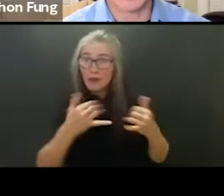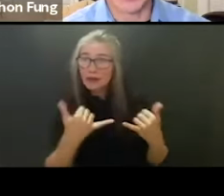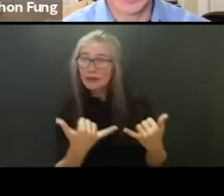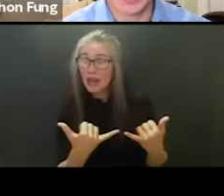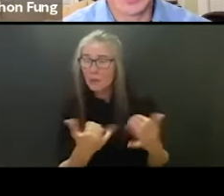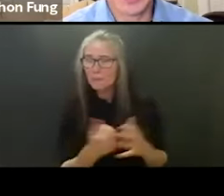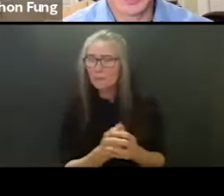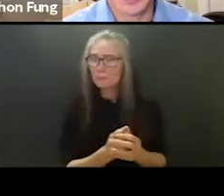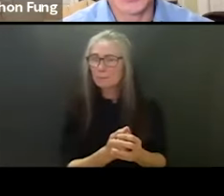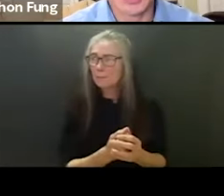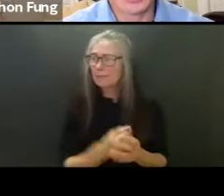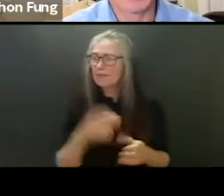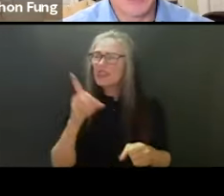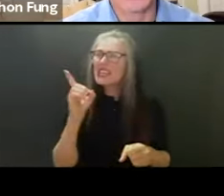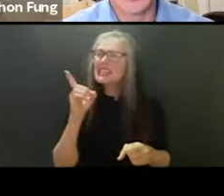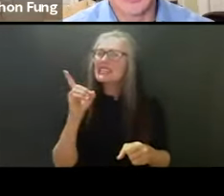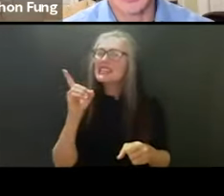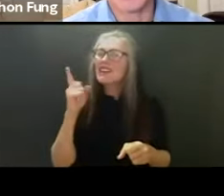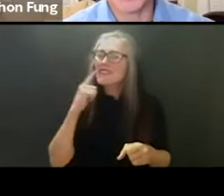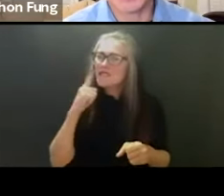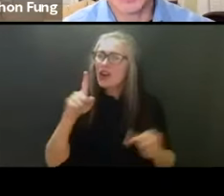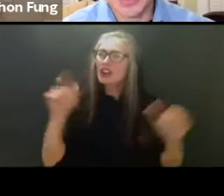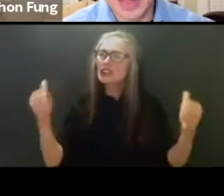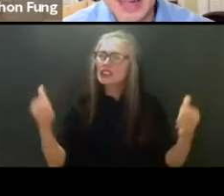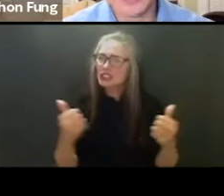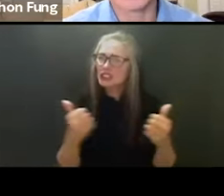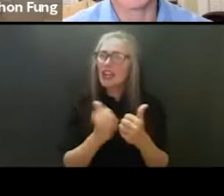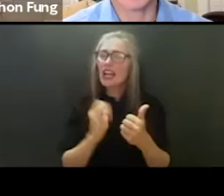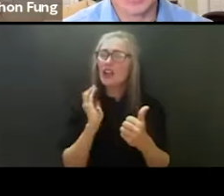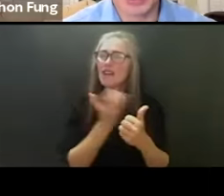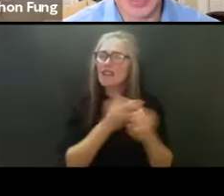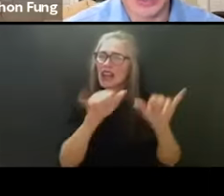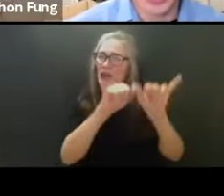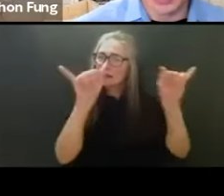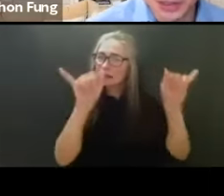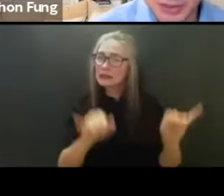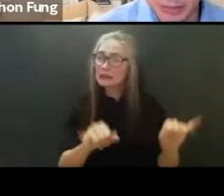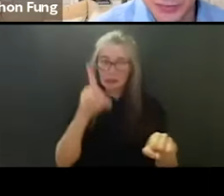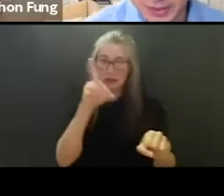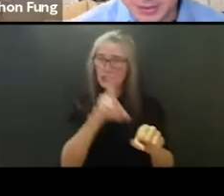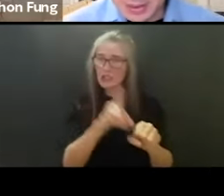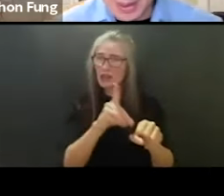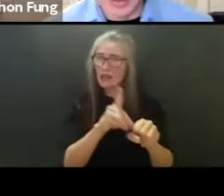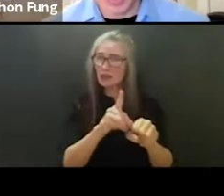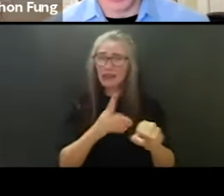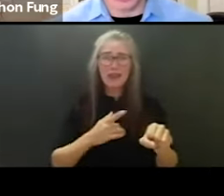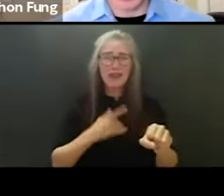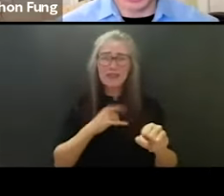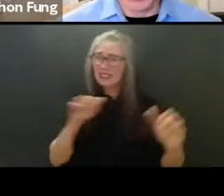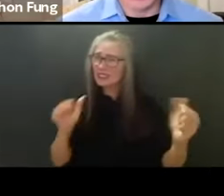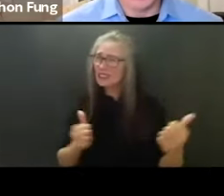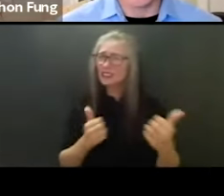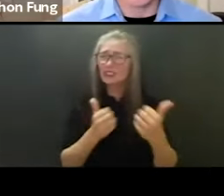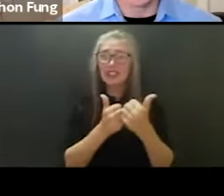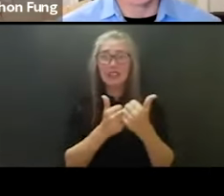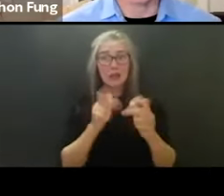a little bit and talk about the times, how to think about the democratic challenges that we face on a more long